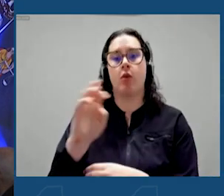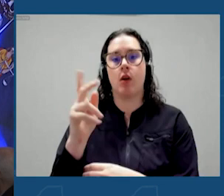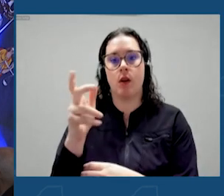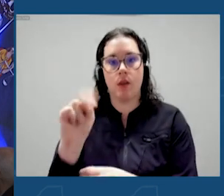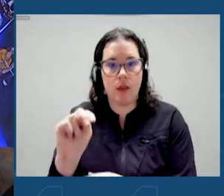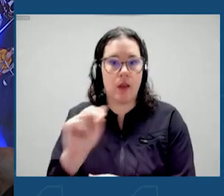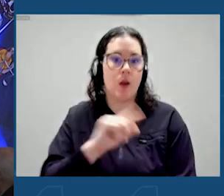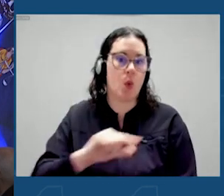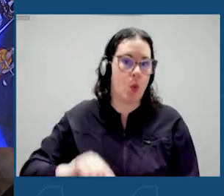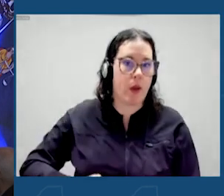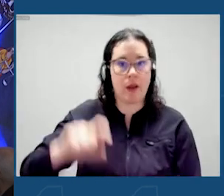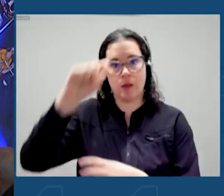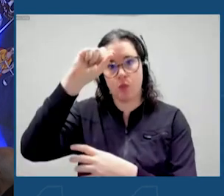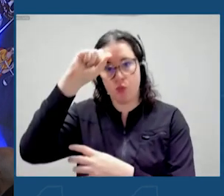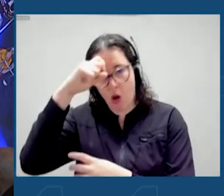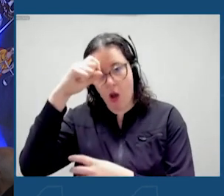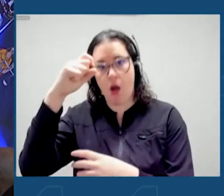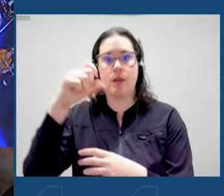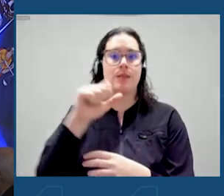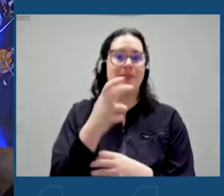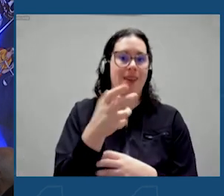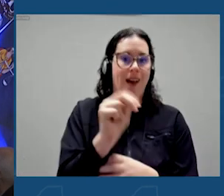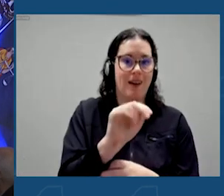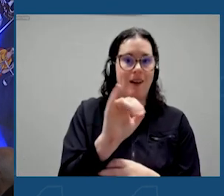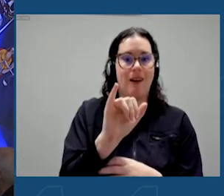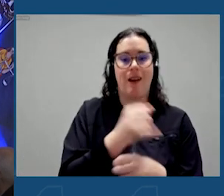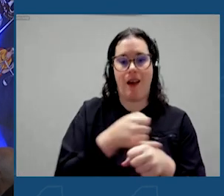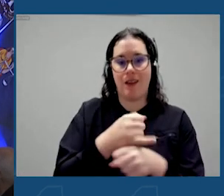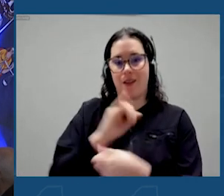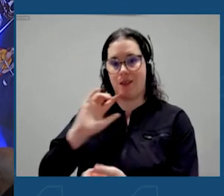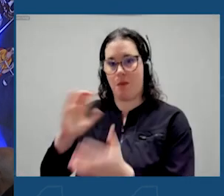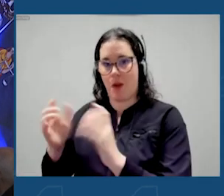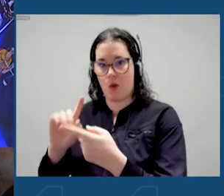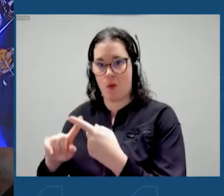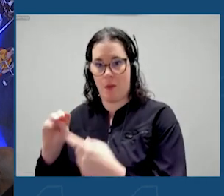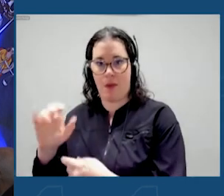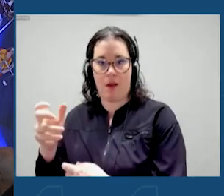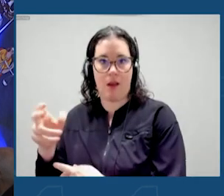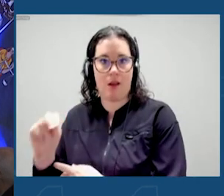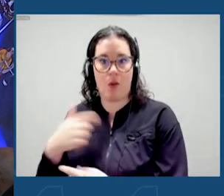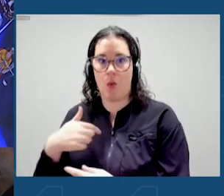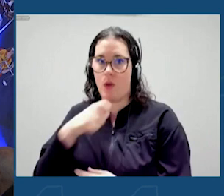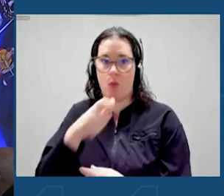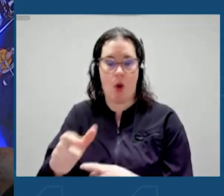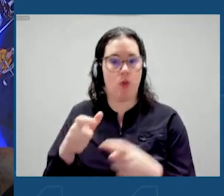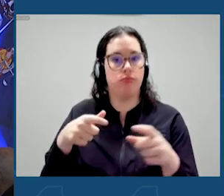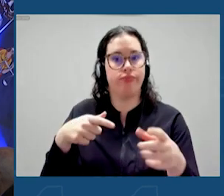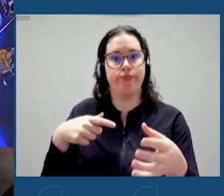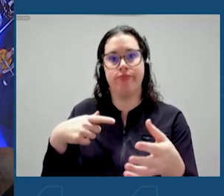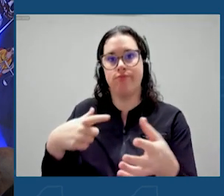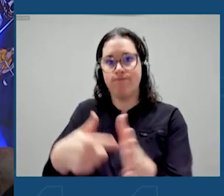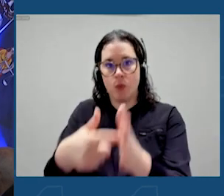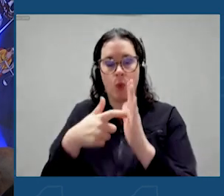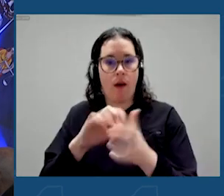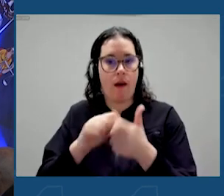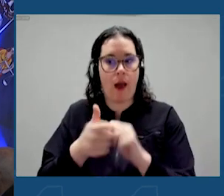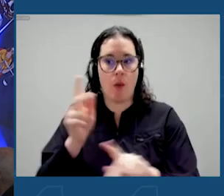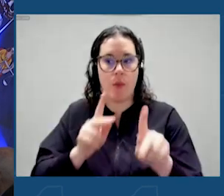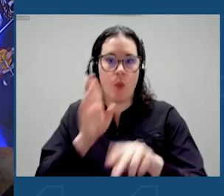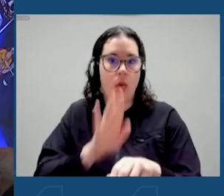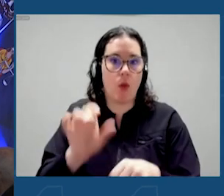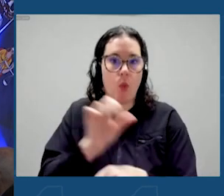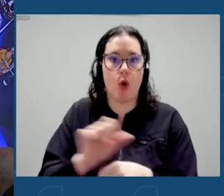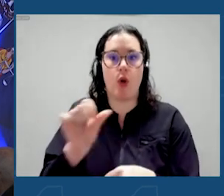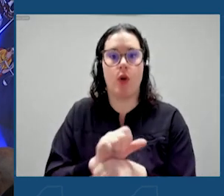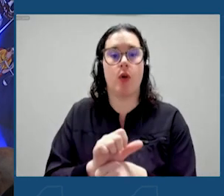than it has been in Manhattan. We're not going to dictate how people are going to work. We can certainly make